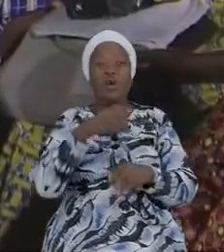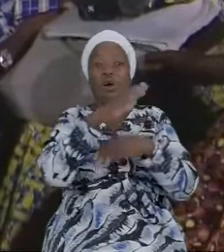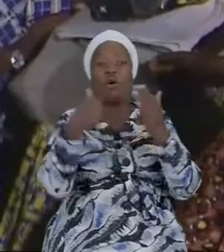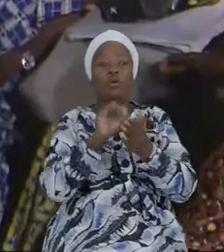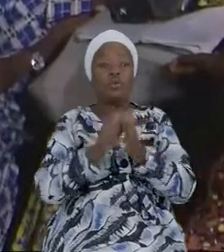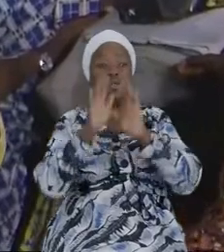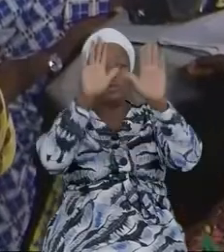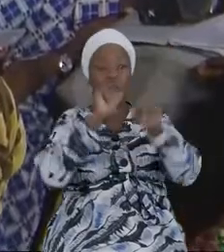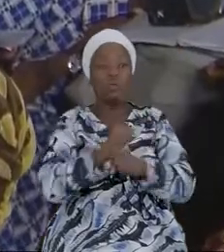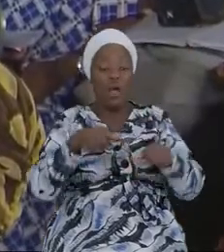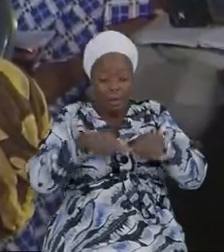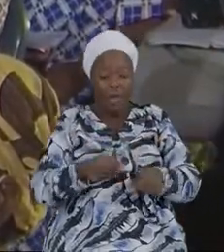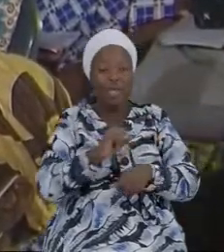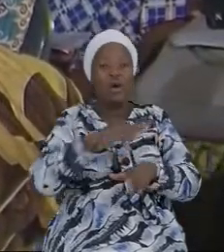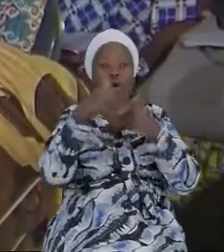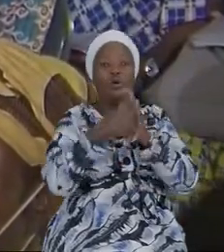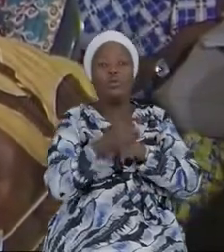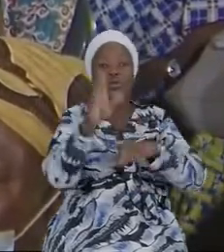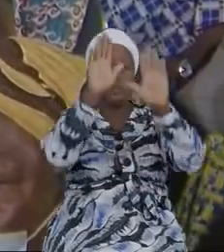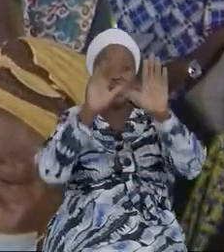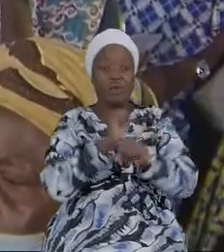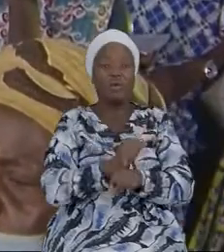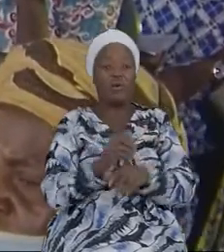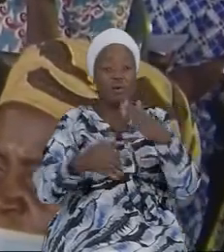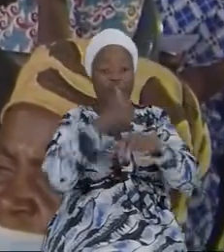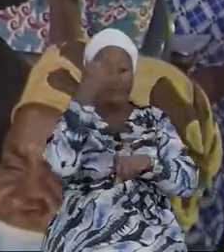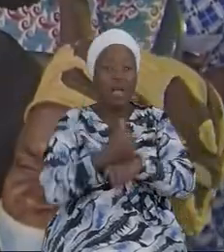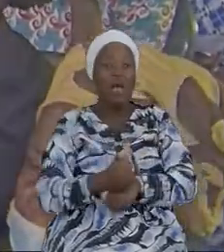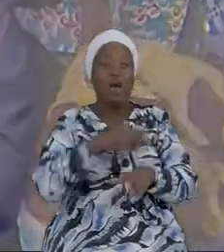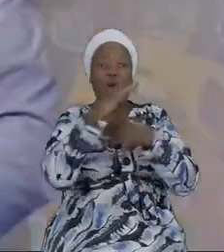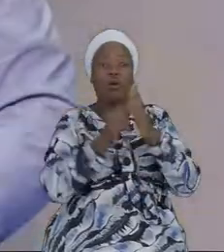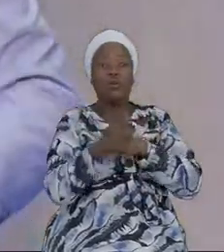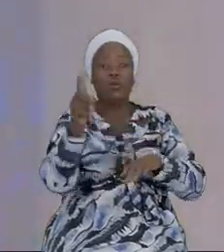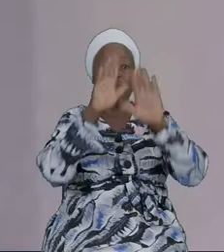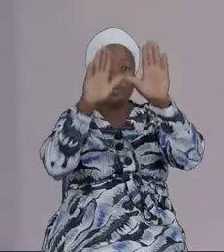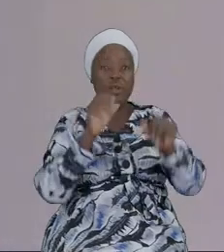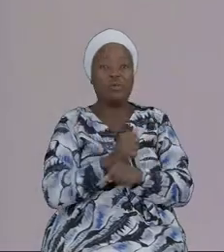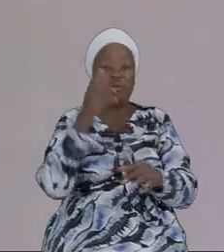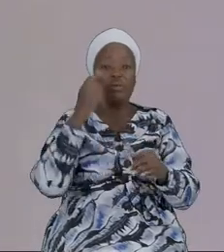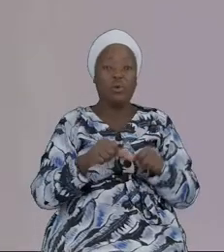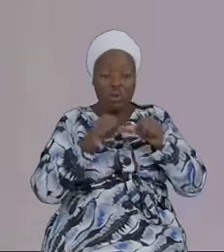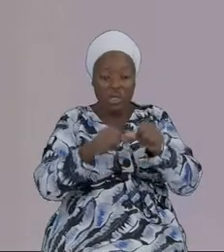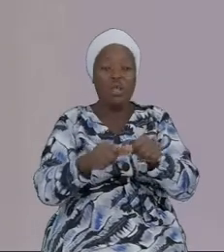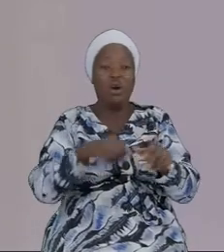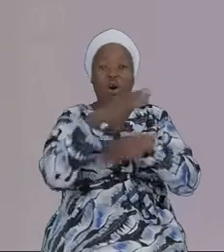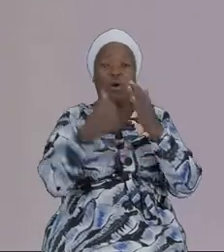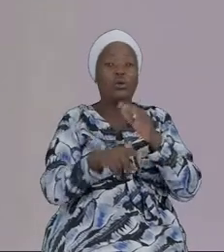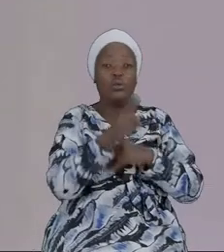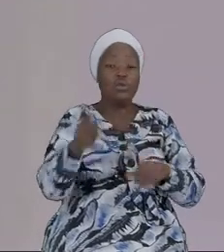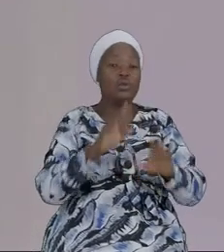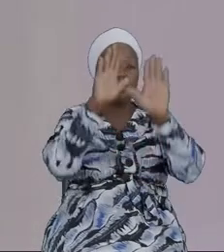miracles abiding, all those miracles confirmed, all those miracles lasting, all those